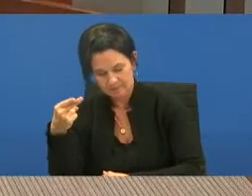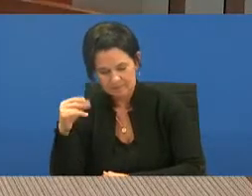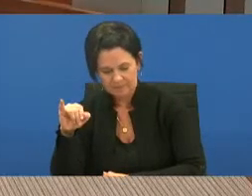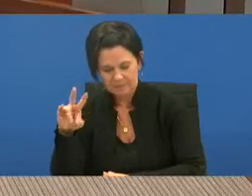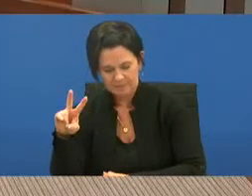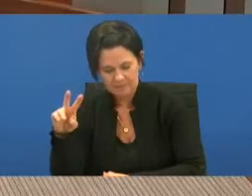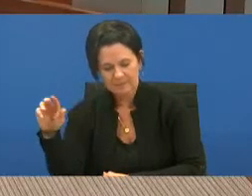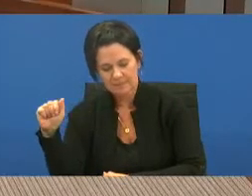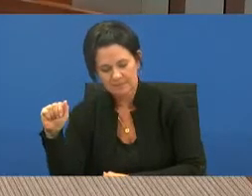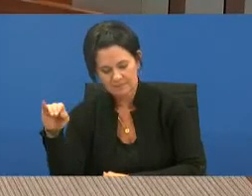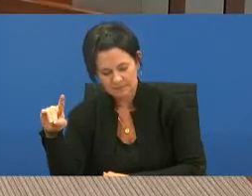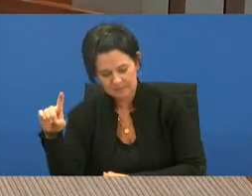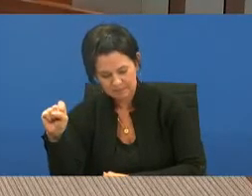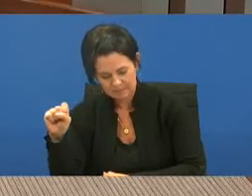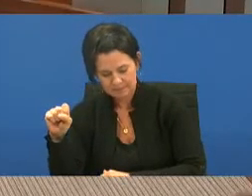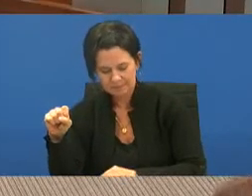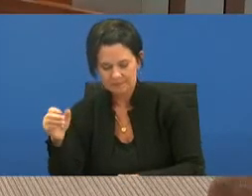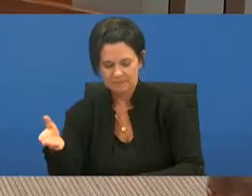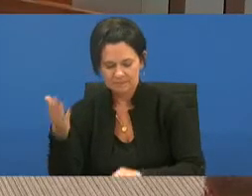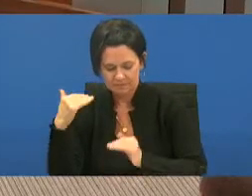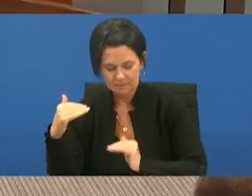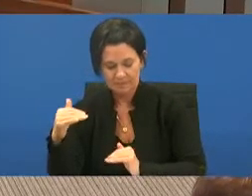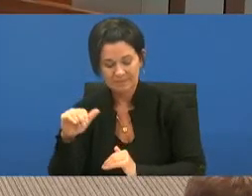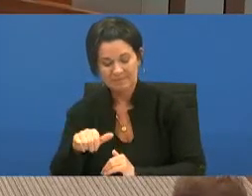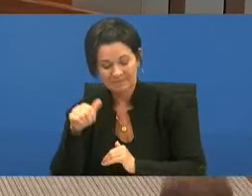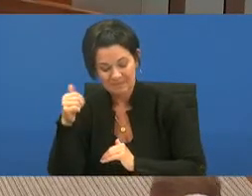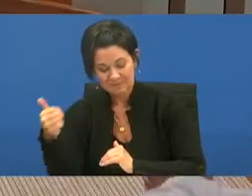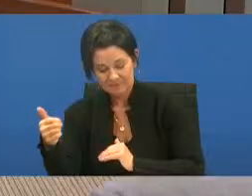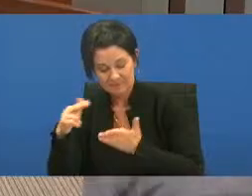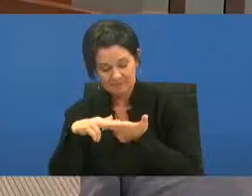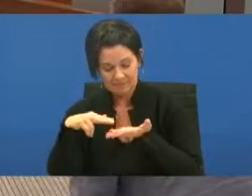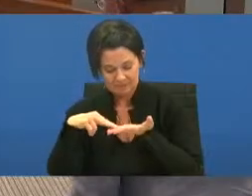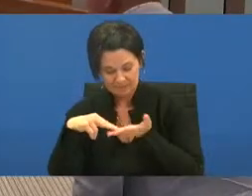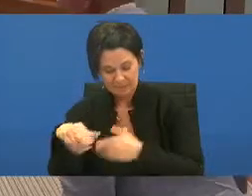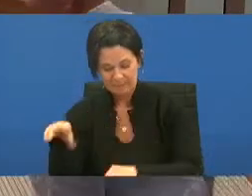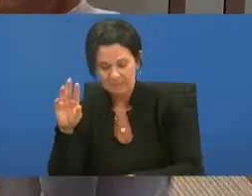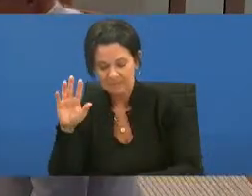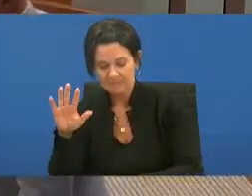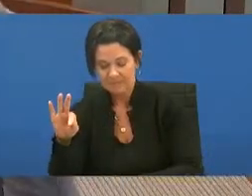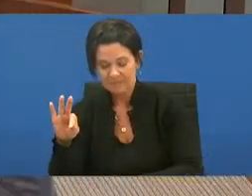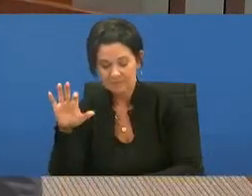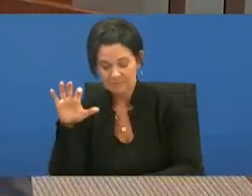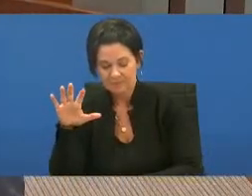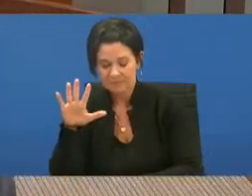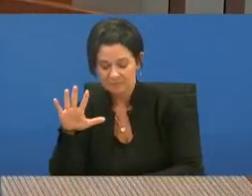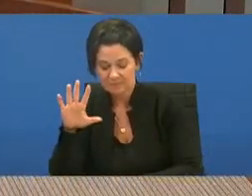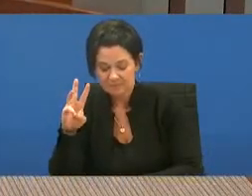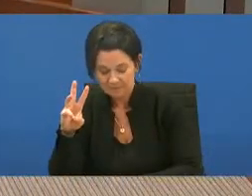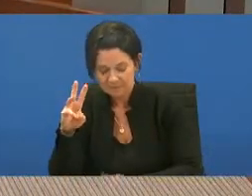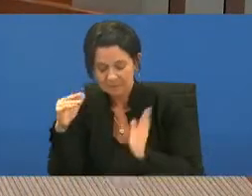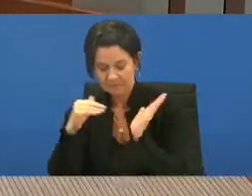$68,655 and extend the contract period till August 31st, 2025 for a total awarded amount of